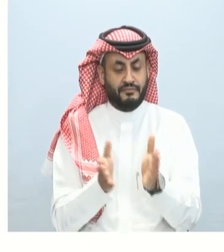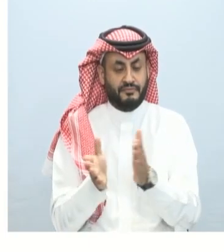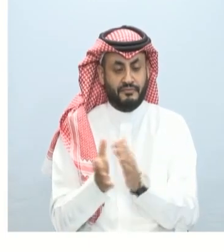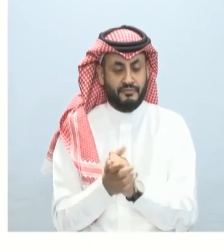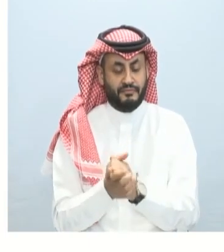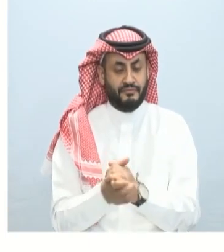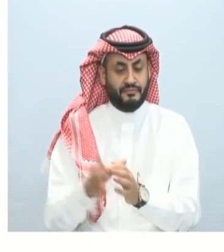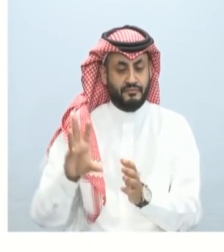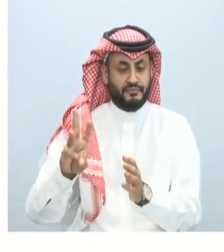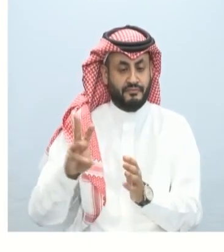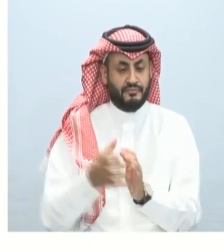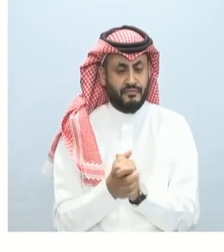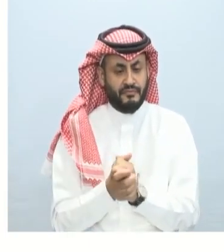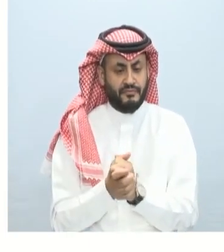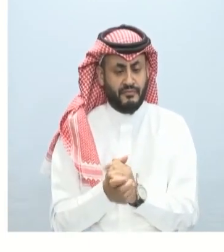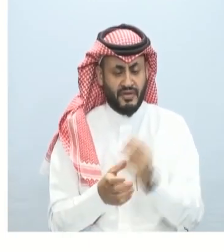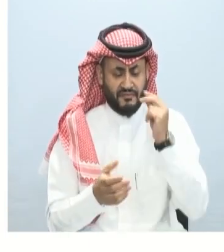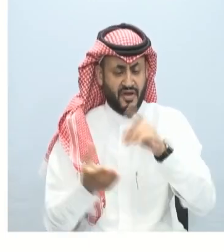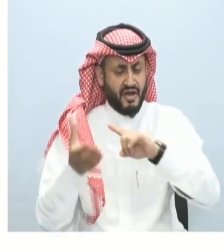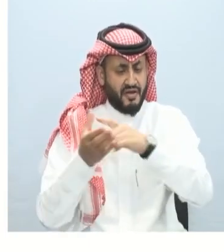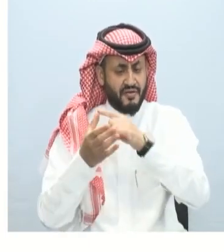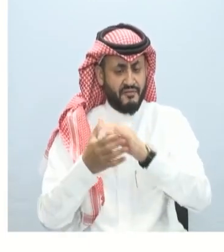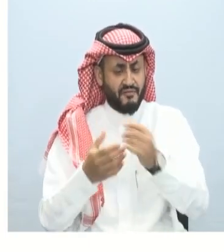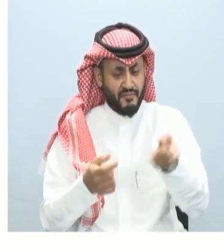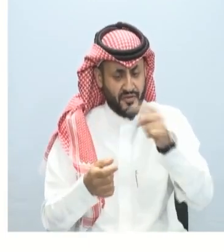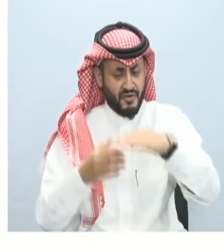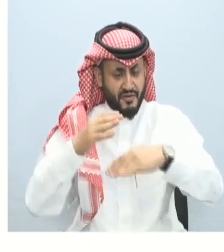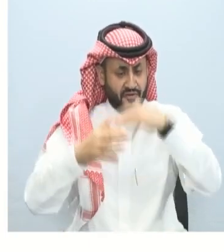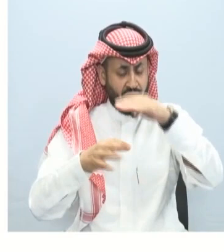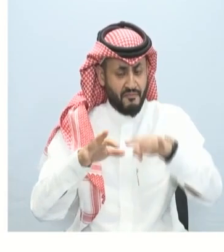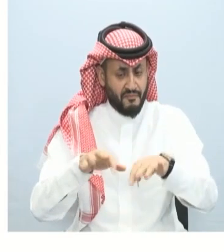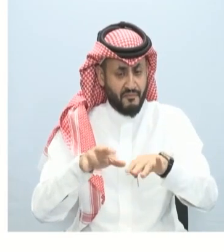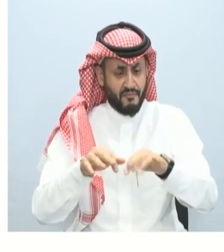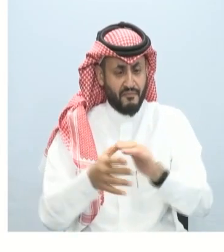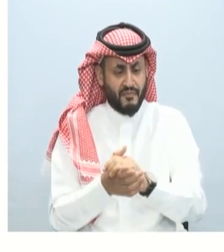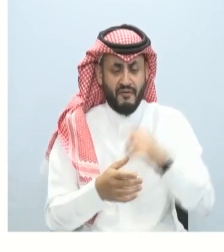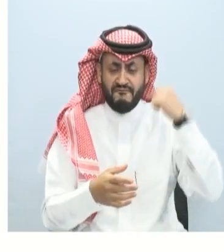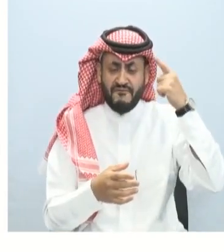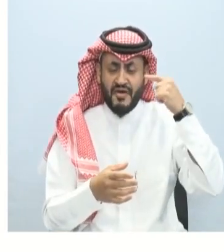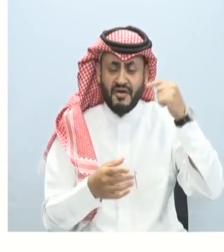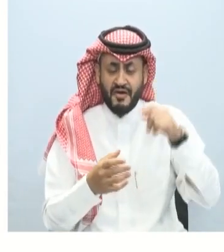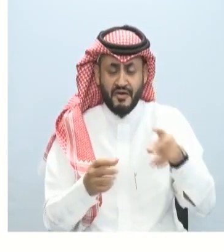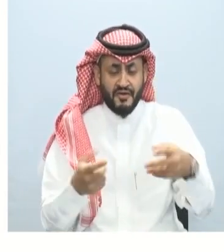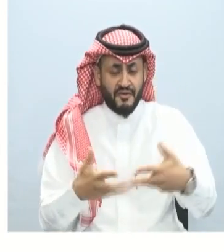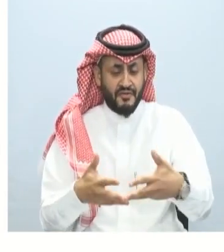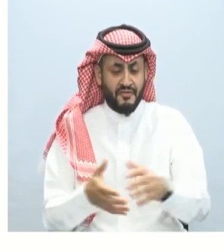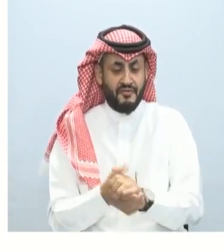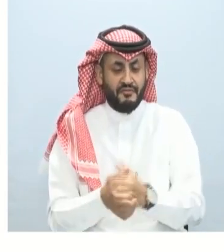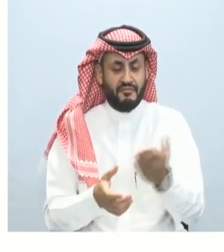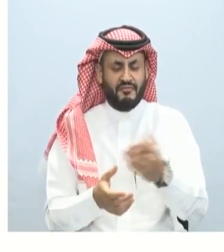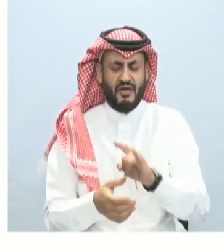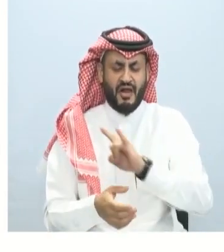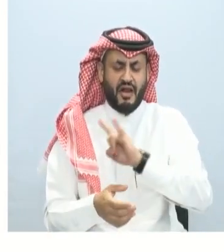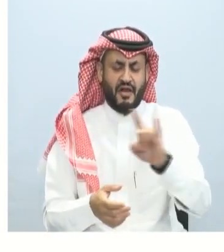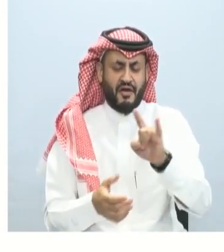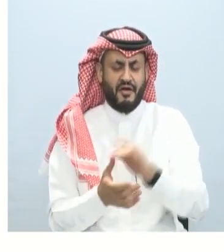Now we have six. Do you think engineers will have developed a computer capable of thoughts? Now I have my answer. I do not